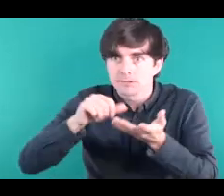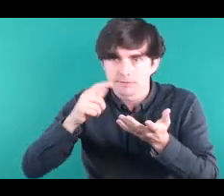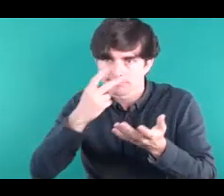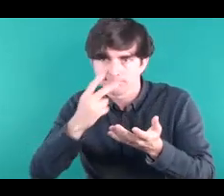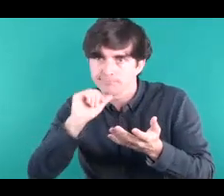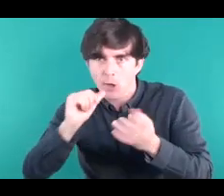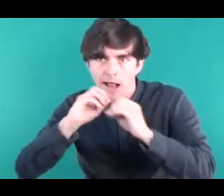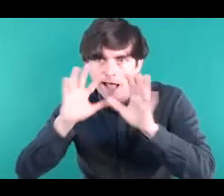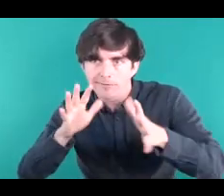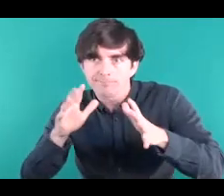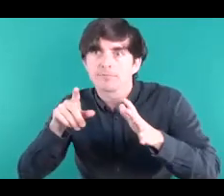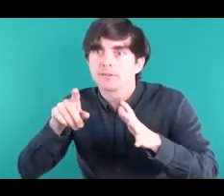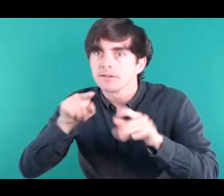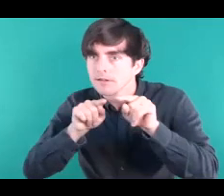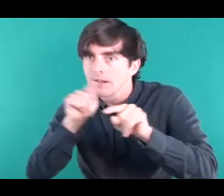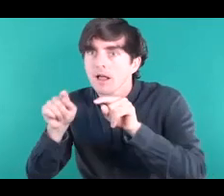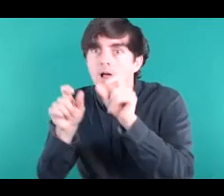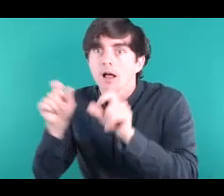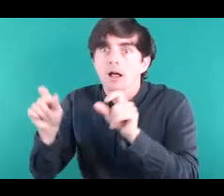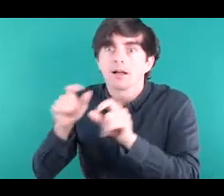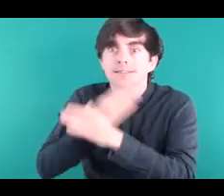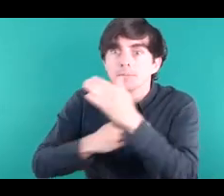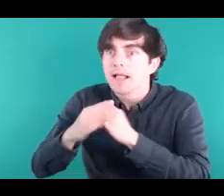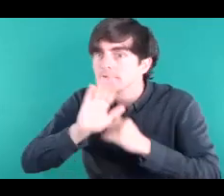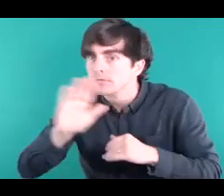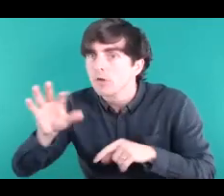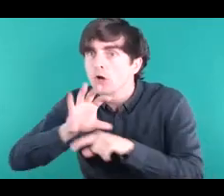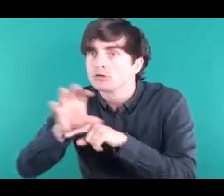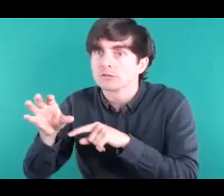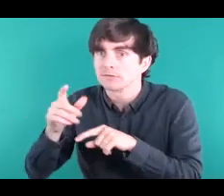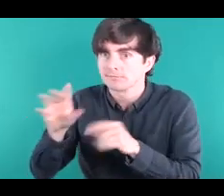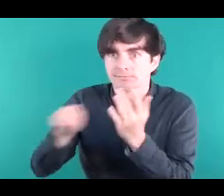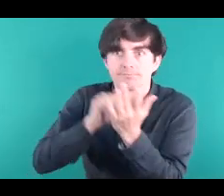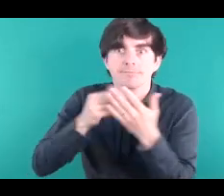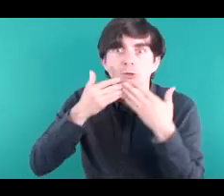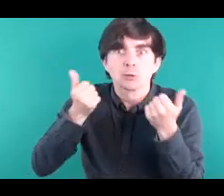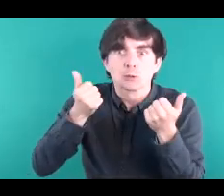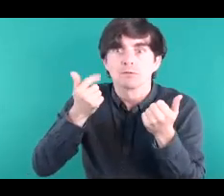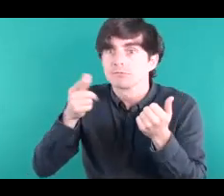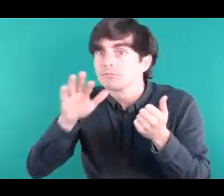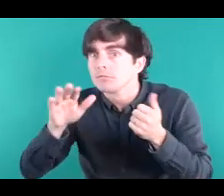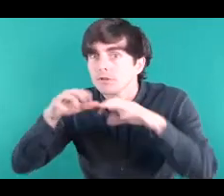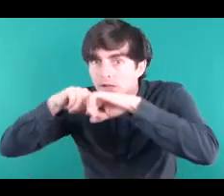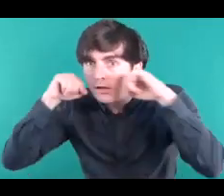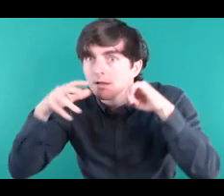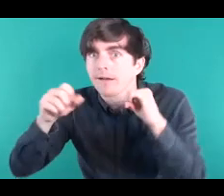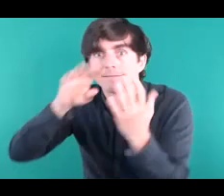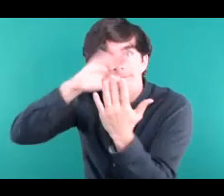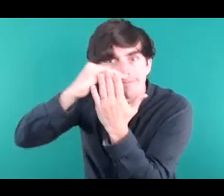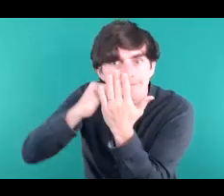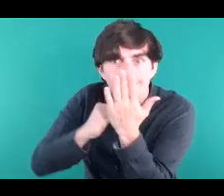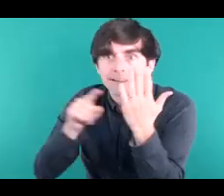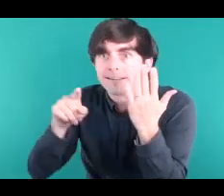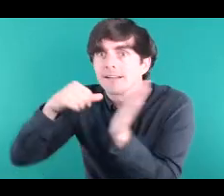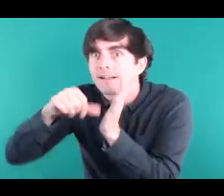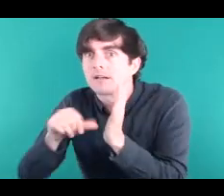barrier to expanding support to persons with disabilities. We have heard in many countries from DPOs the fact that governments